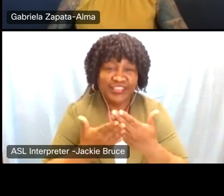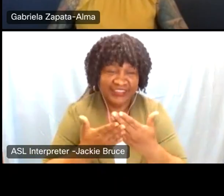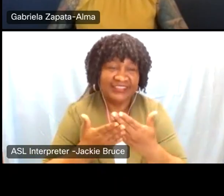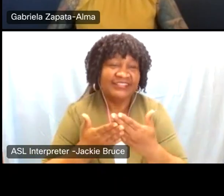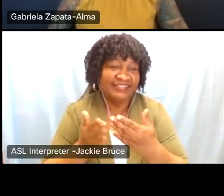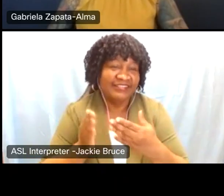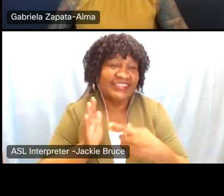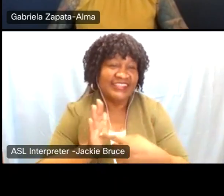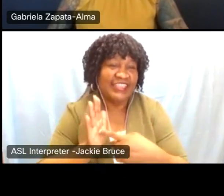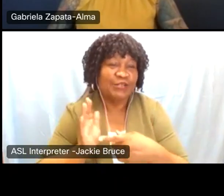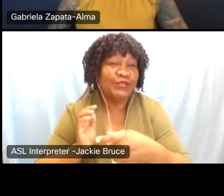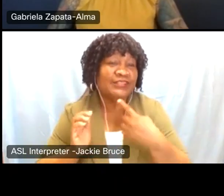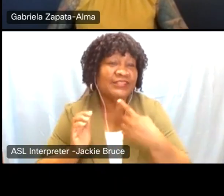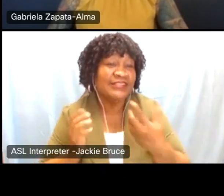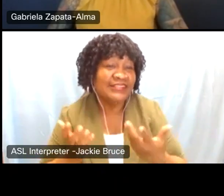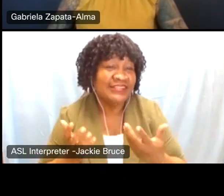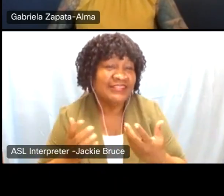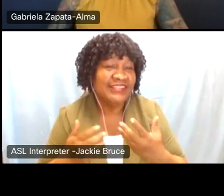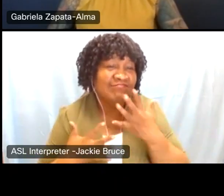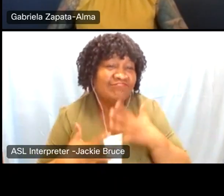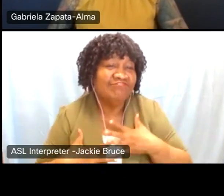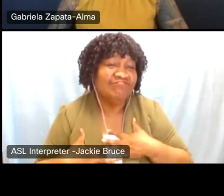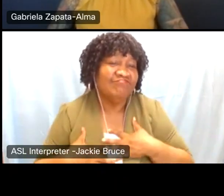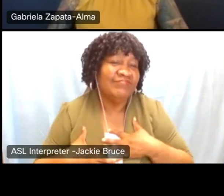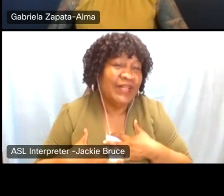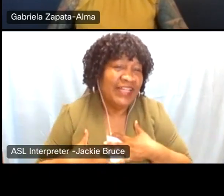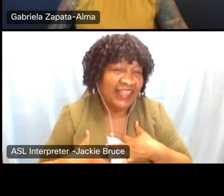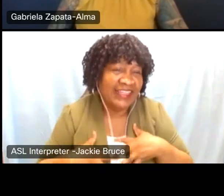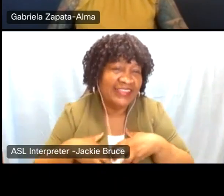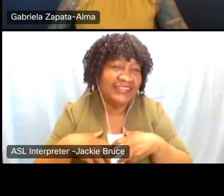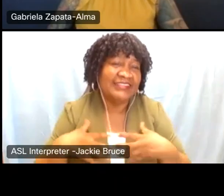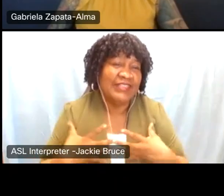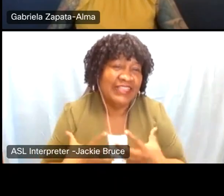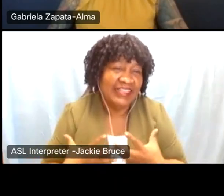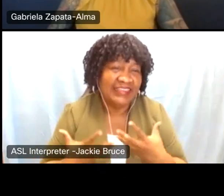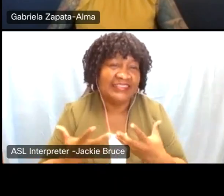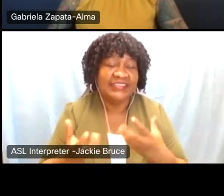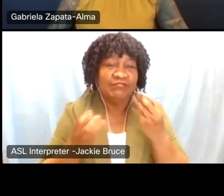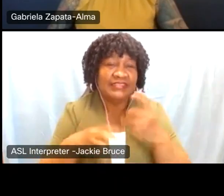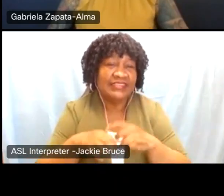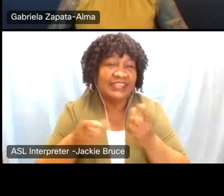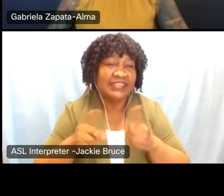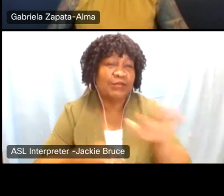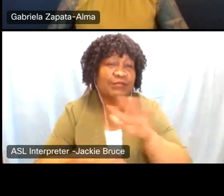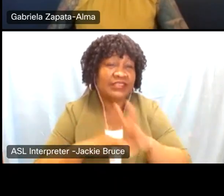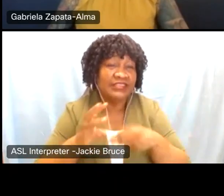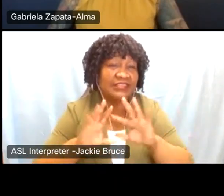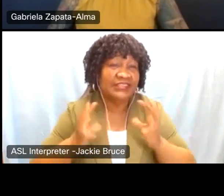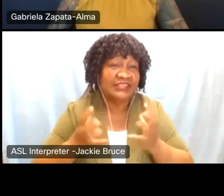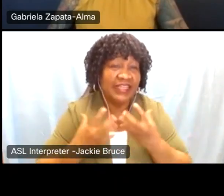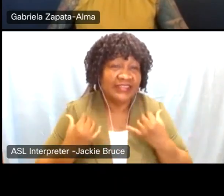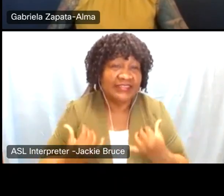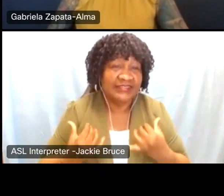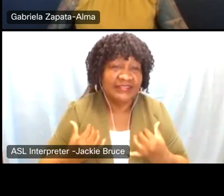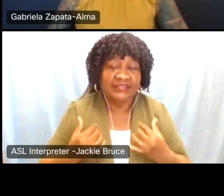whaling. It's so incredibly important, especially many times in a society where we're